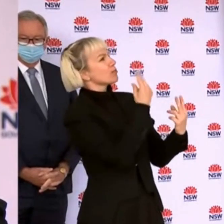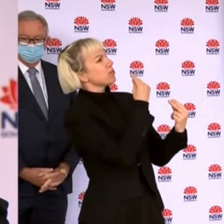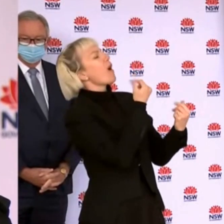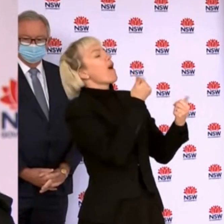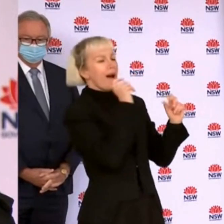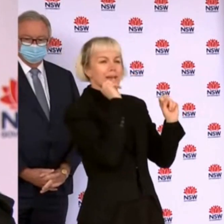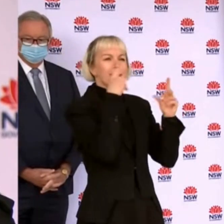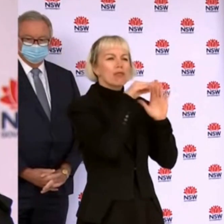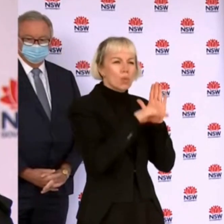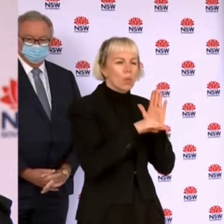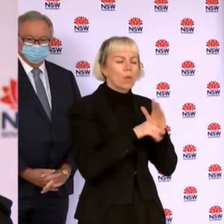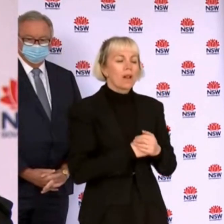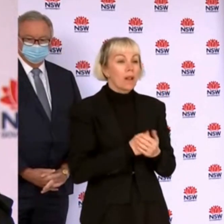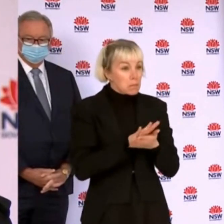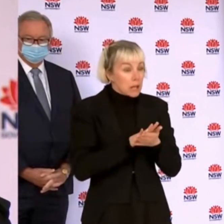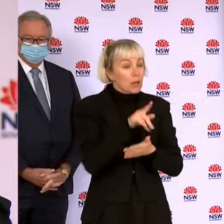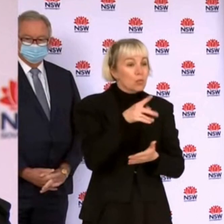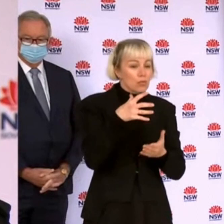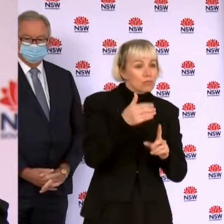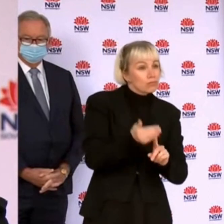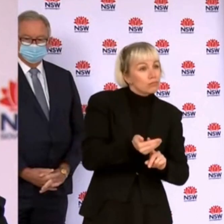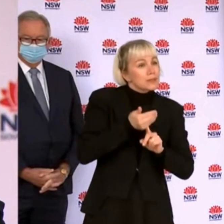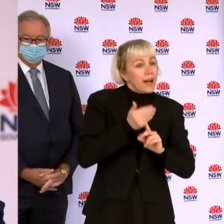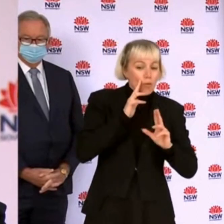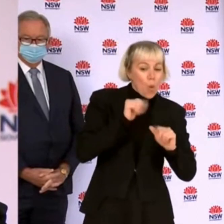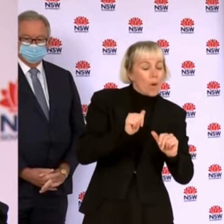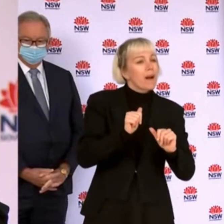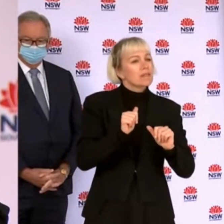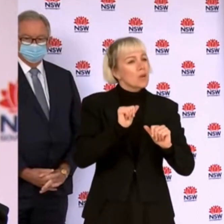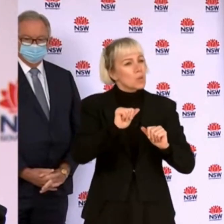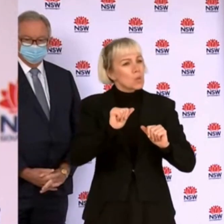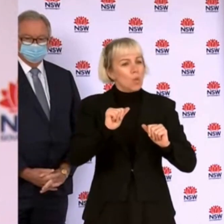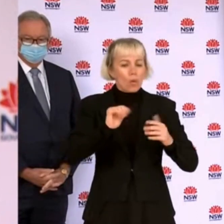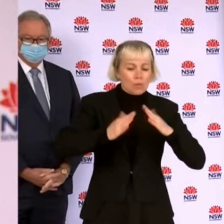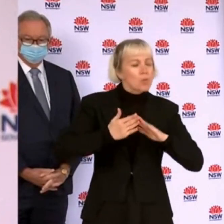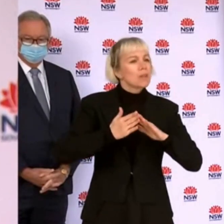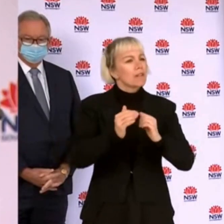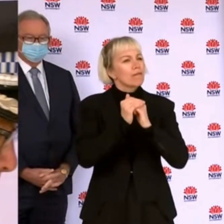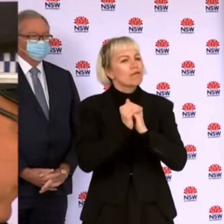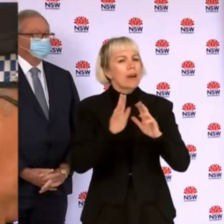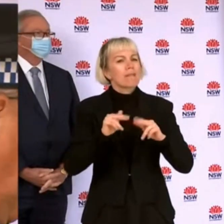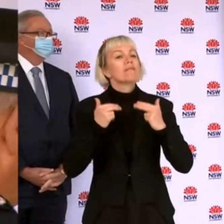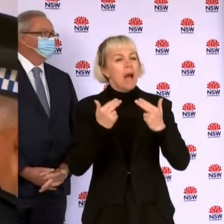your friends, and indeed make that contribution to the state and the pandemic. Thank you. This